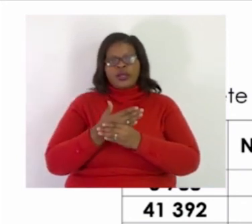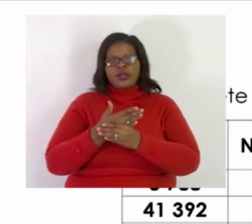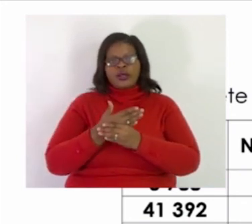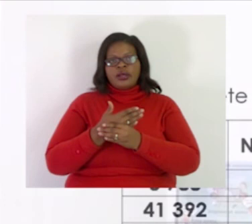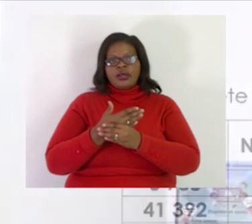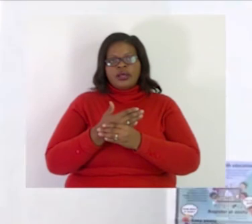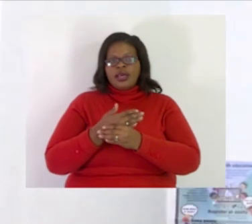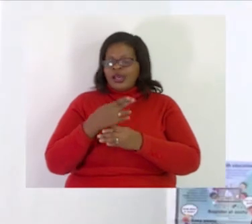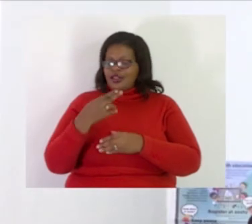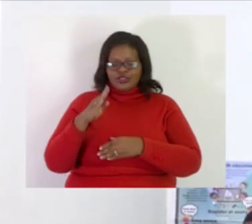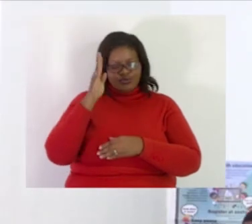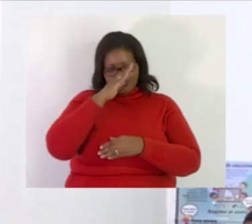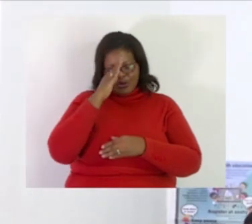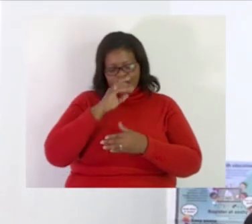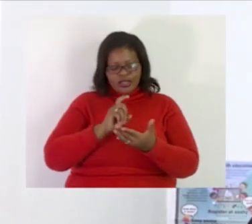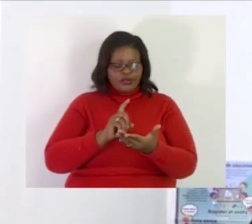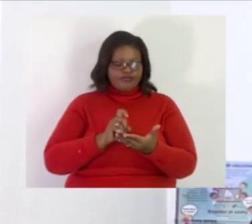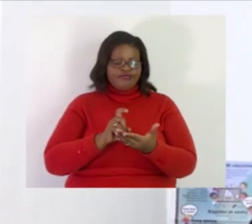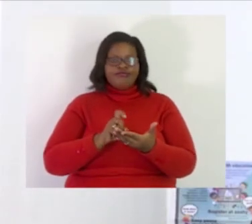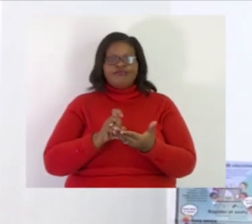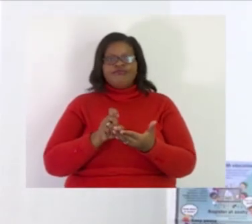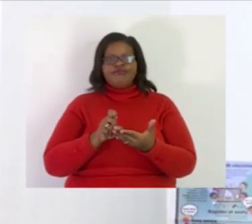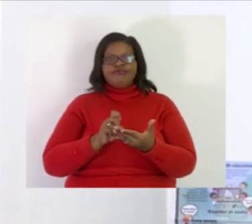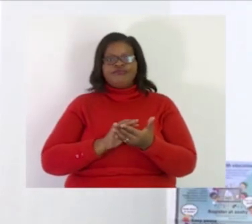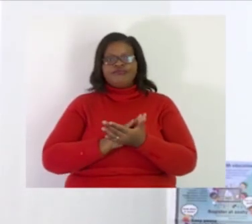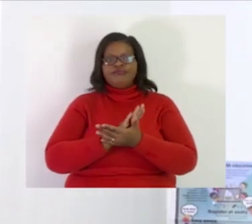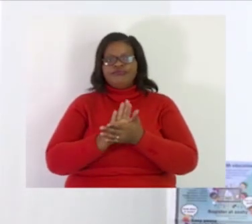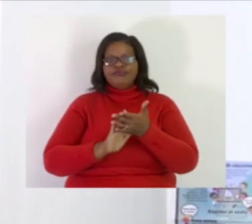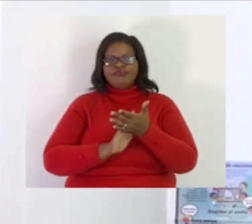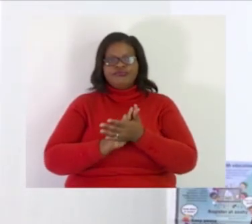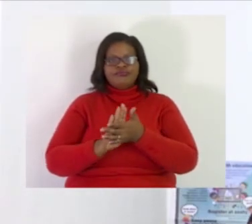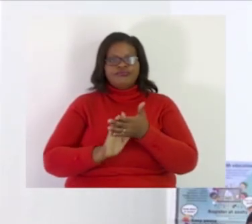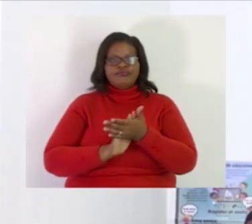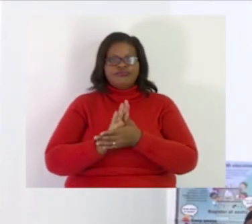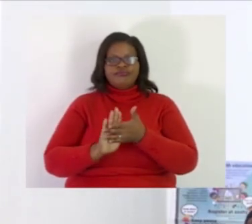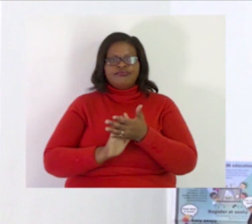not forget to sanitize our hands.